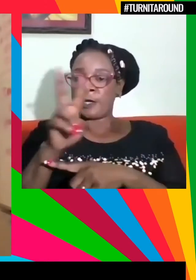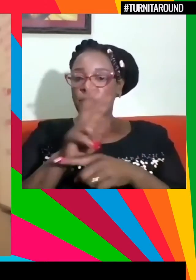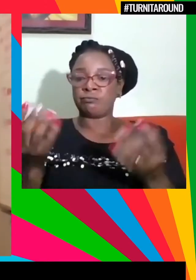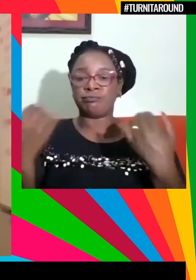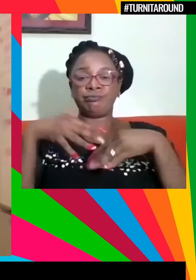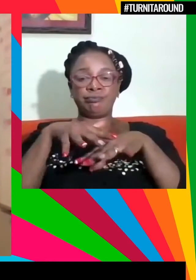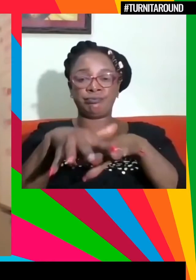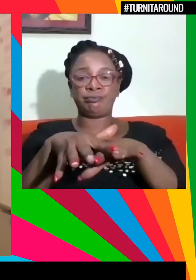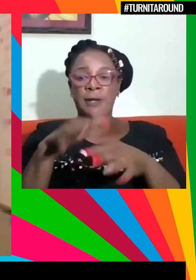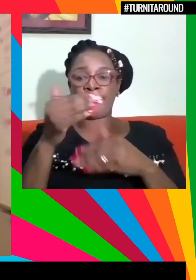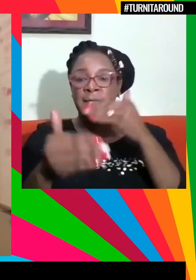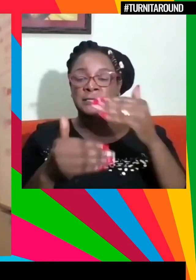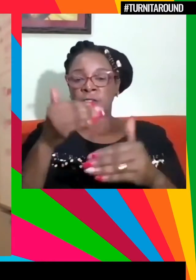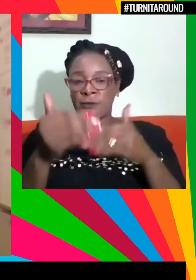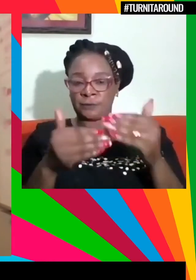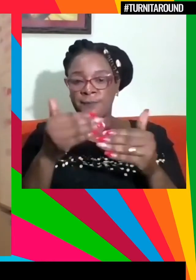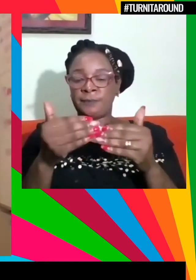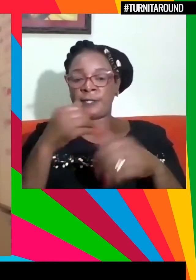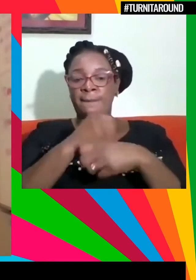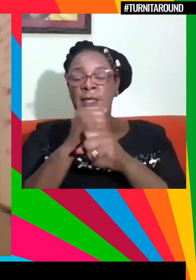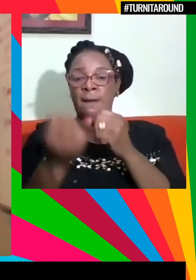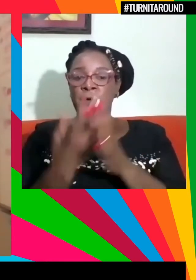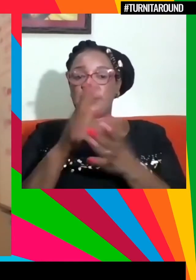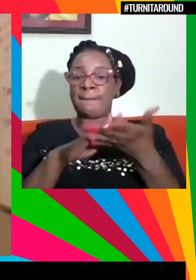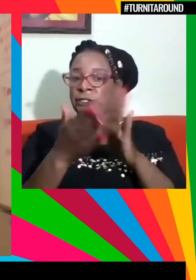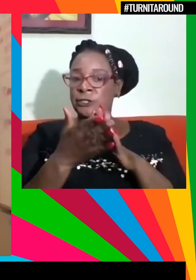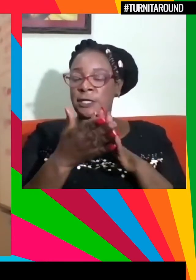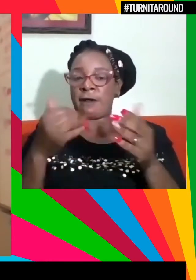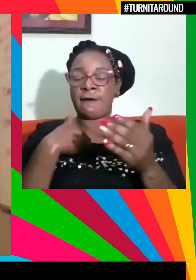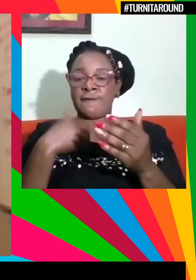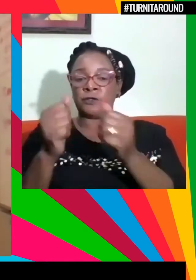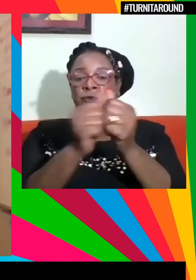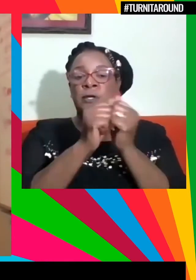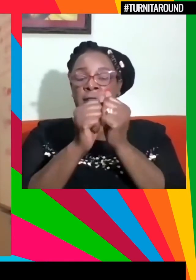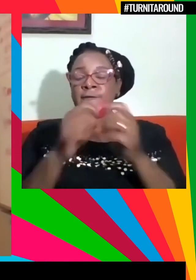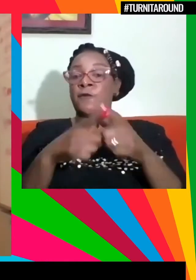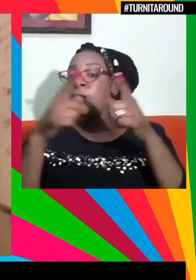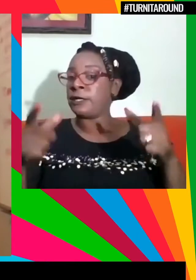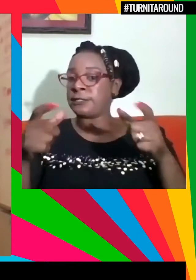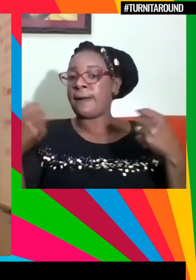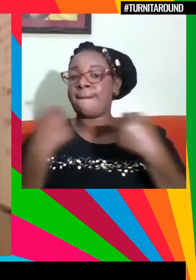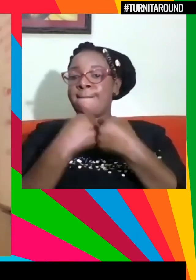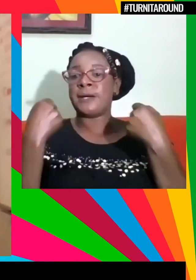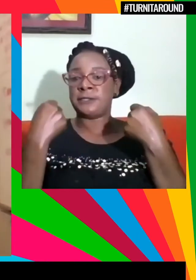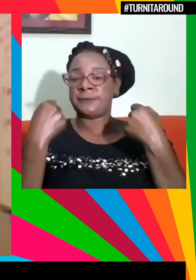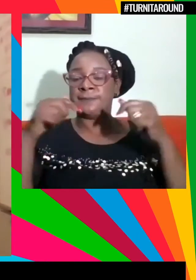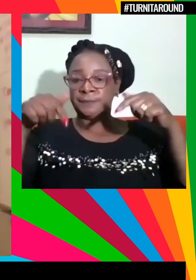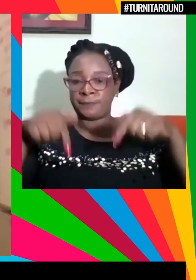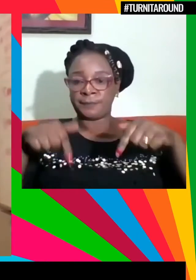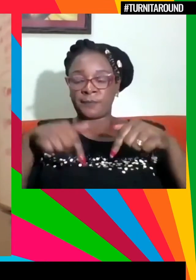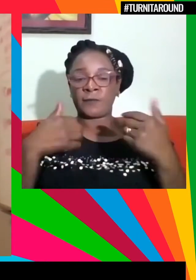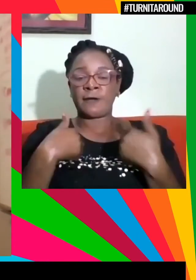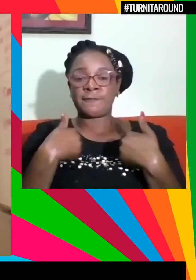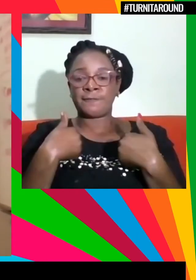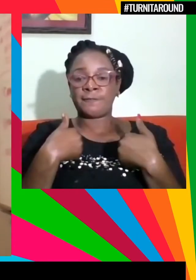material into their products and packaging and collaborating together for greater impact. Today, I am joined by